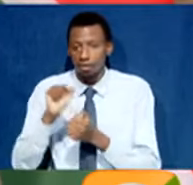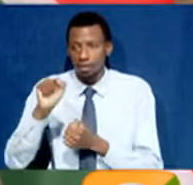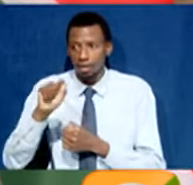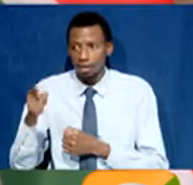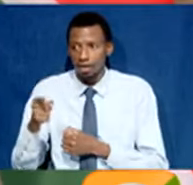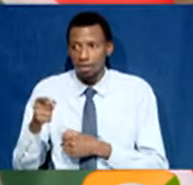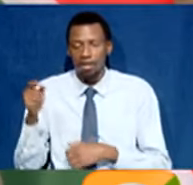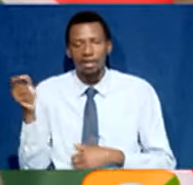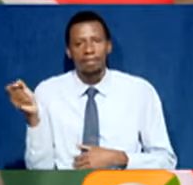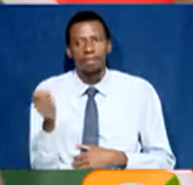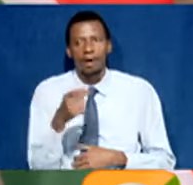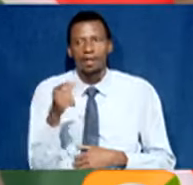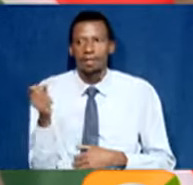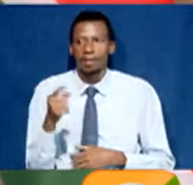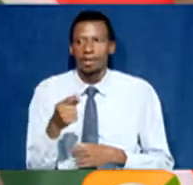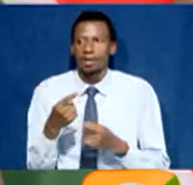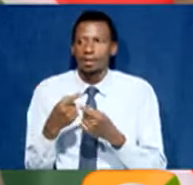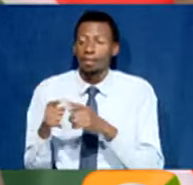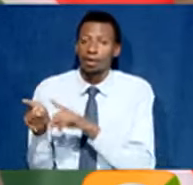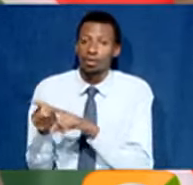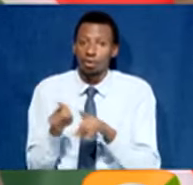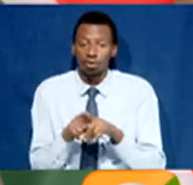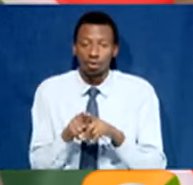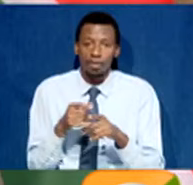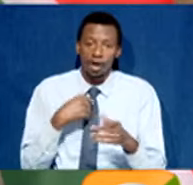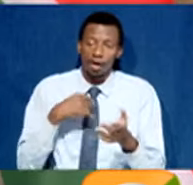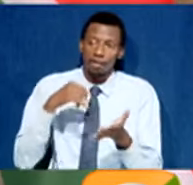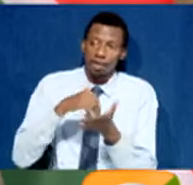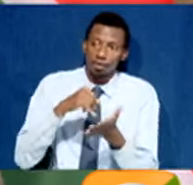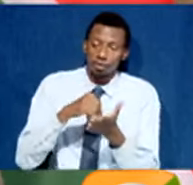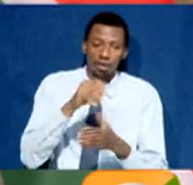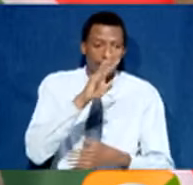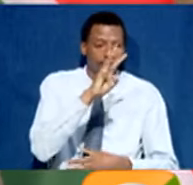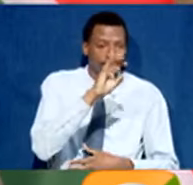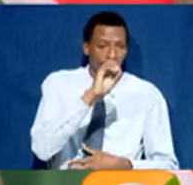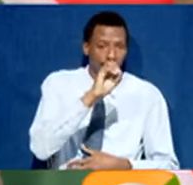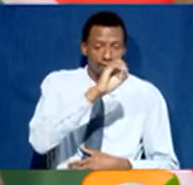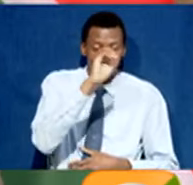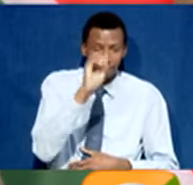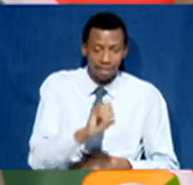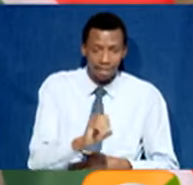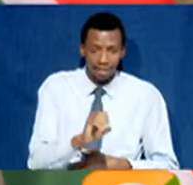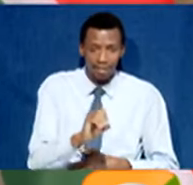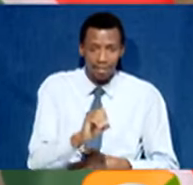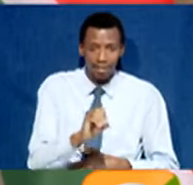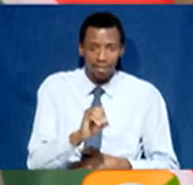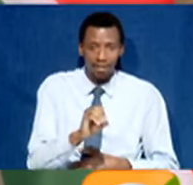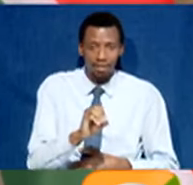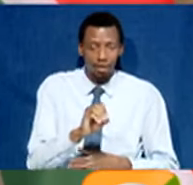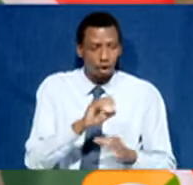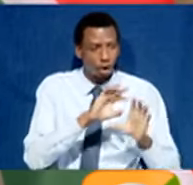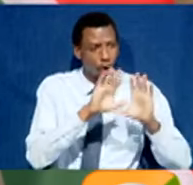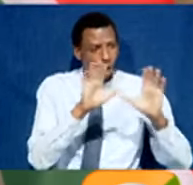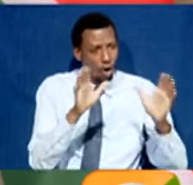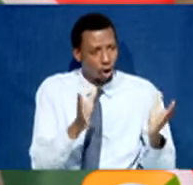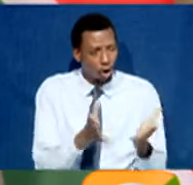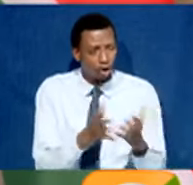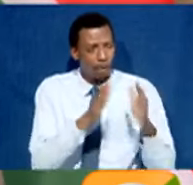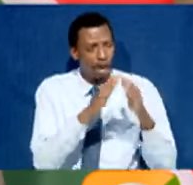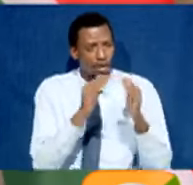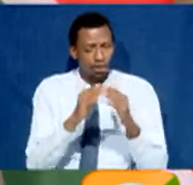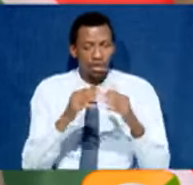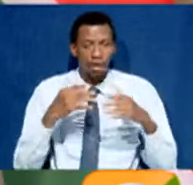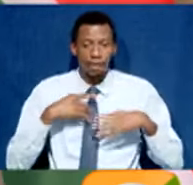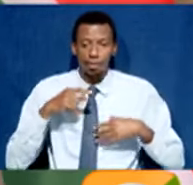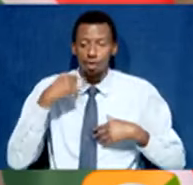every month. But we have also included 30% of all the units to include the people who largely